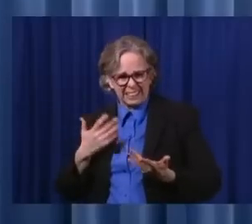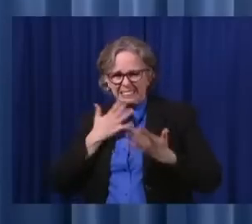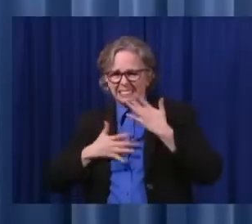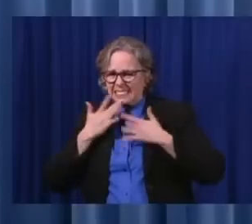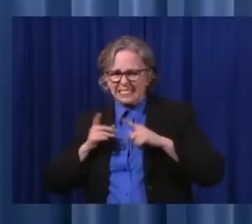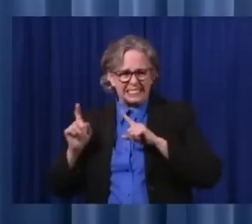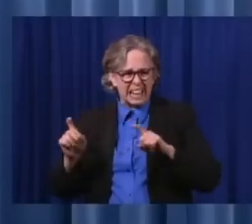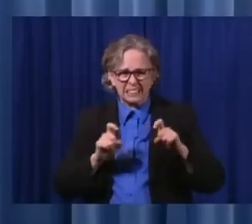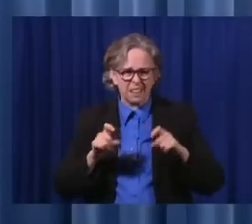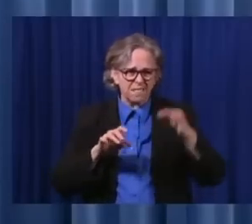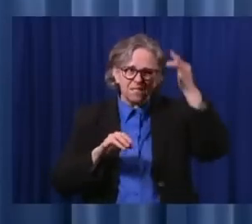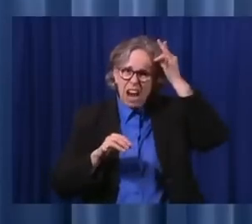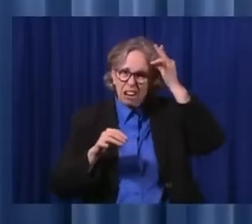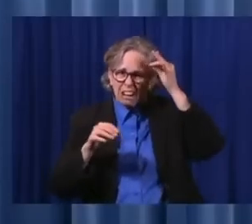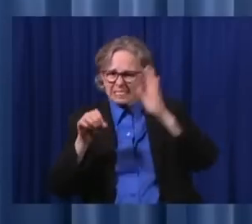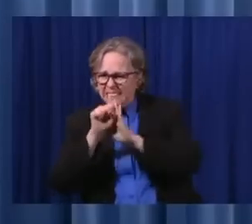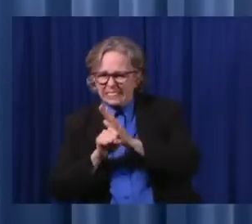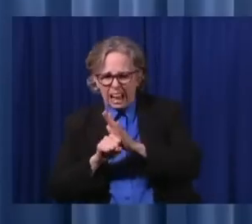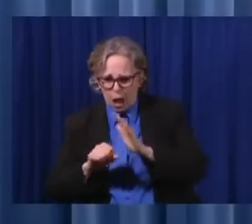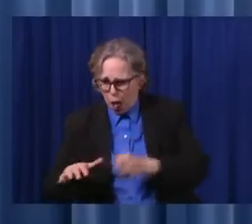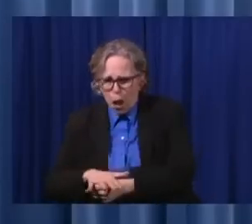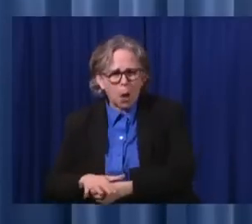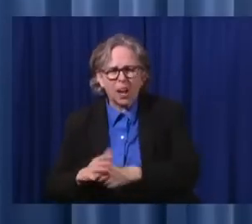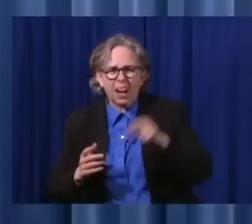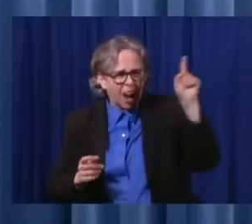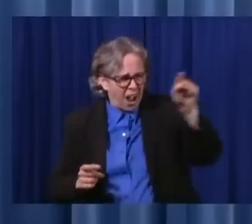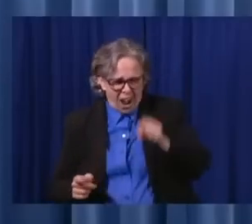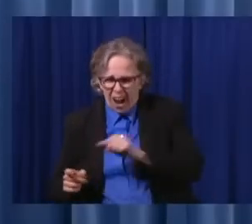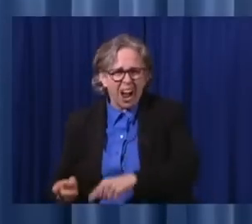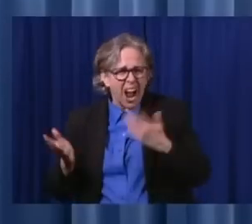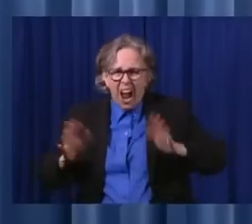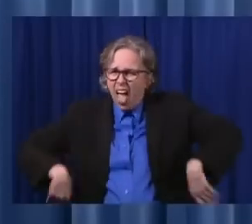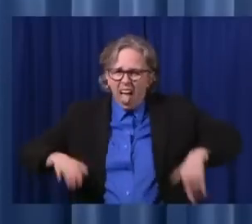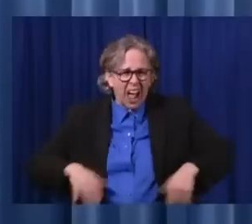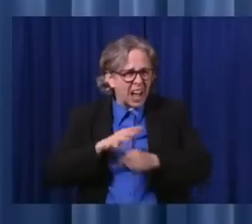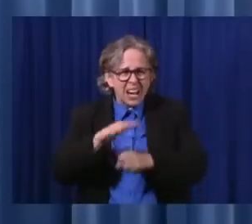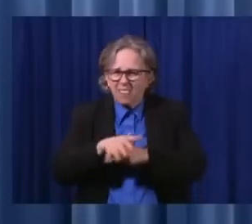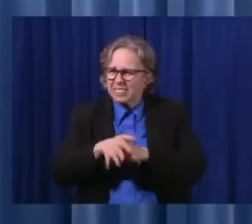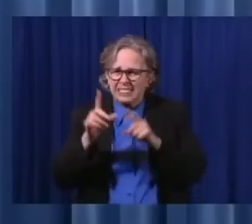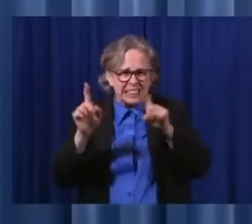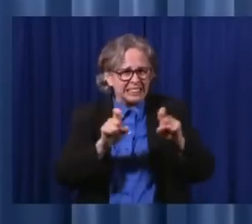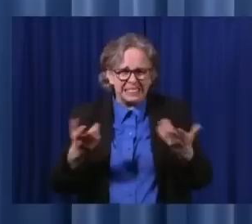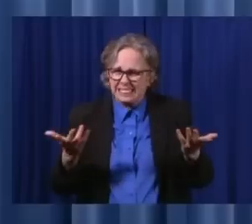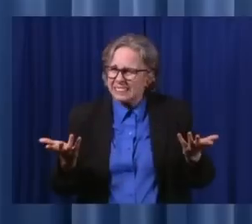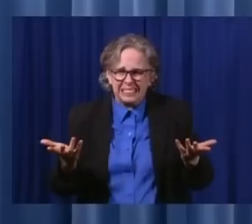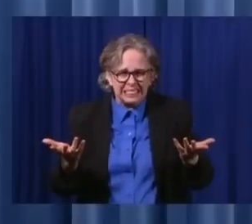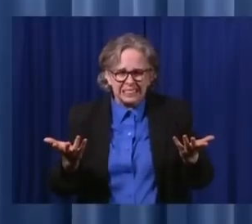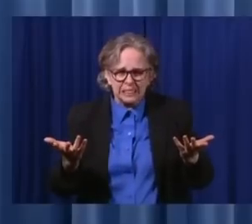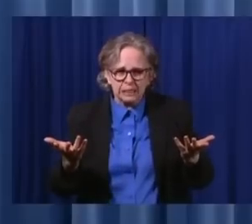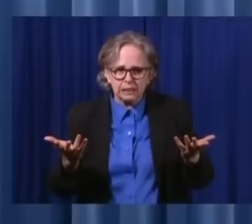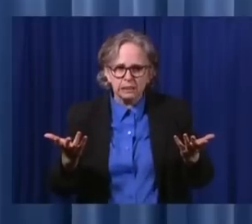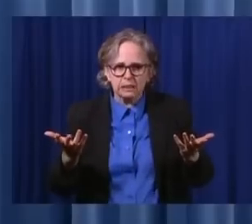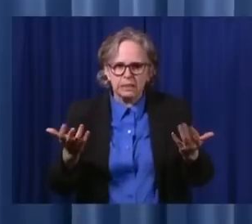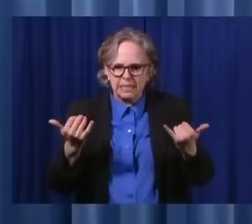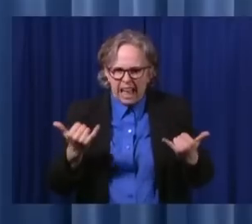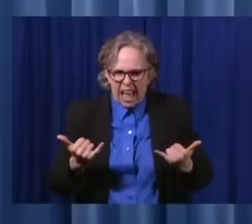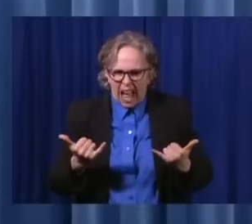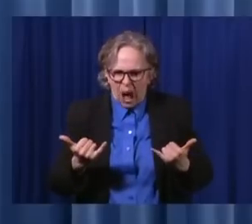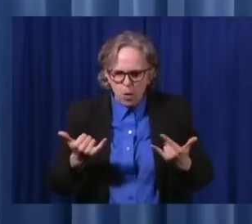level, anywhere as we started in on this thing. And everyone's been scrambling and everyone's been trying to get it